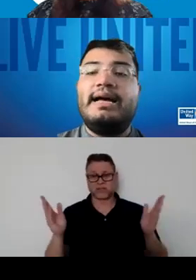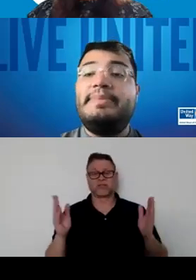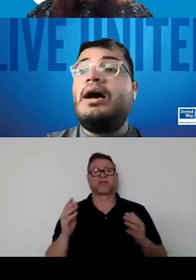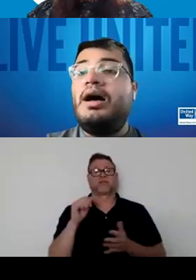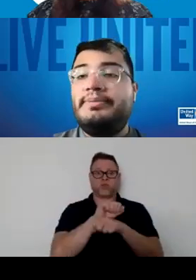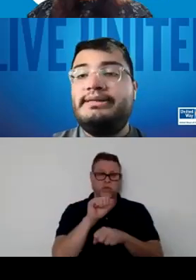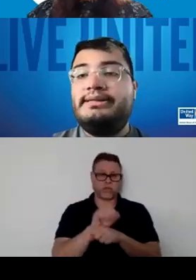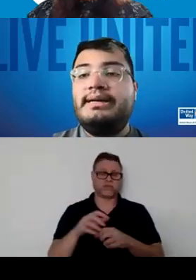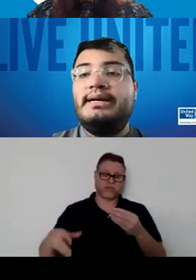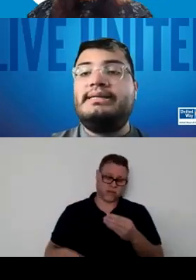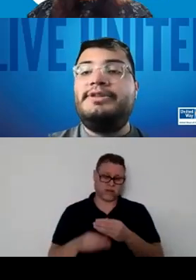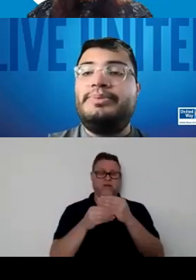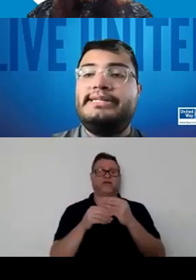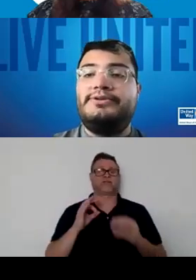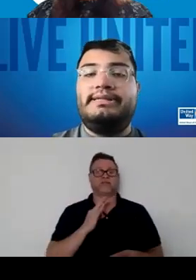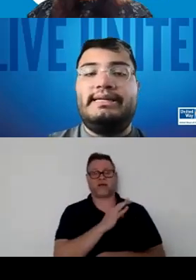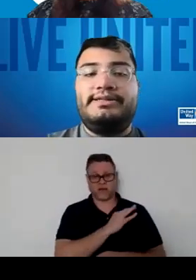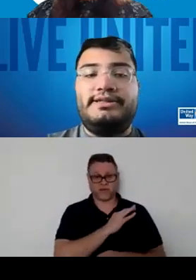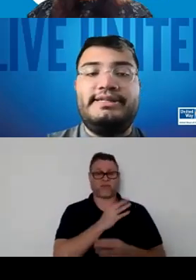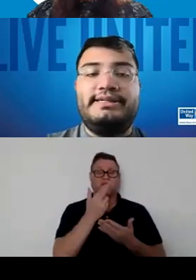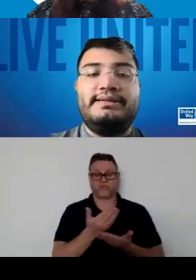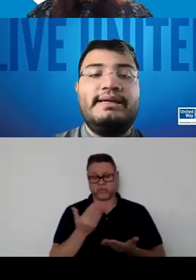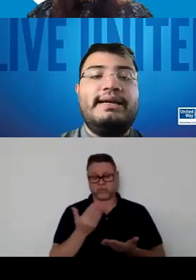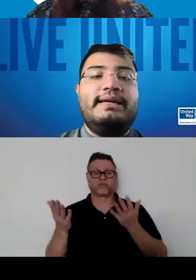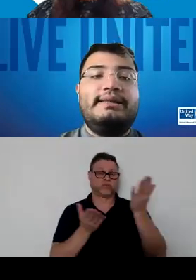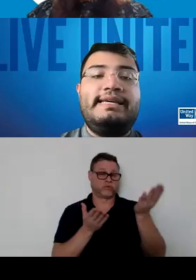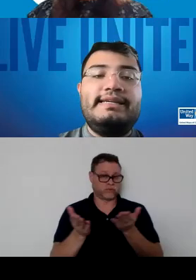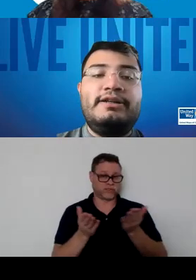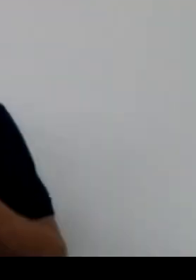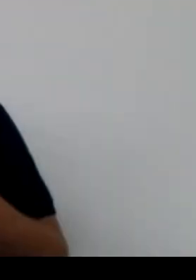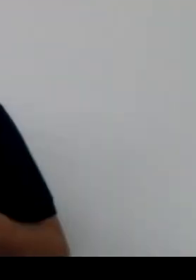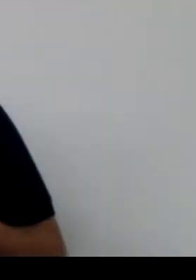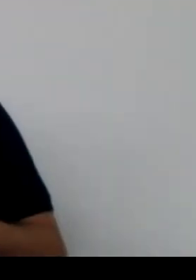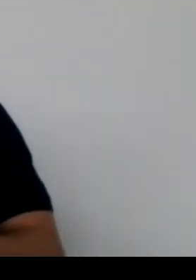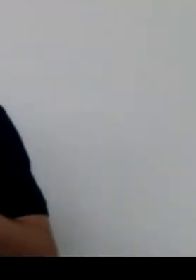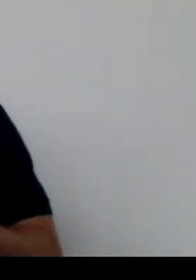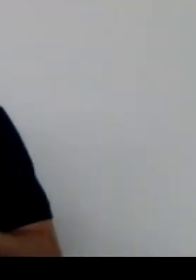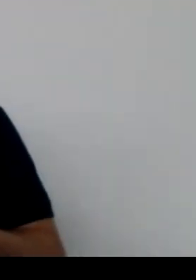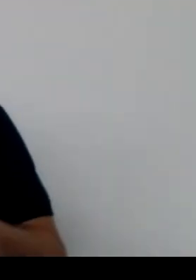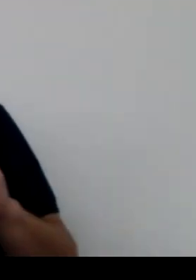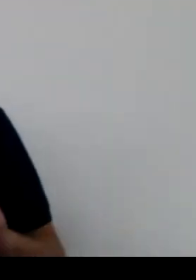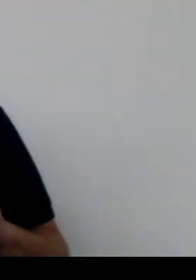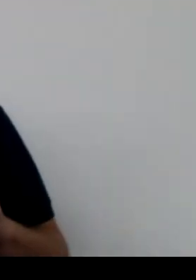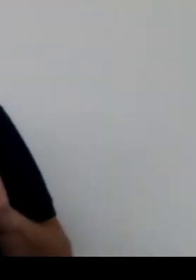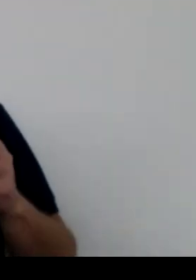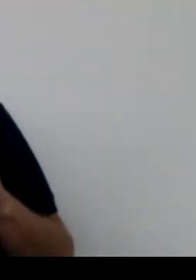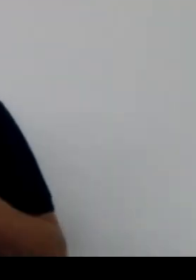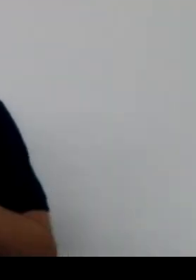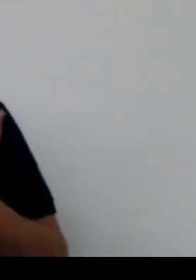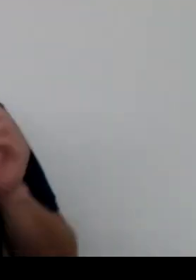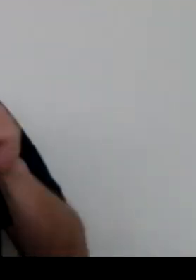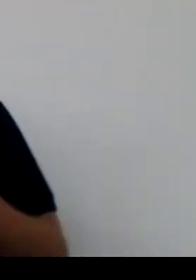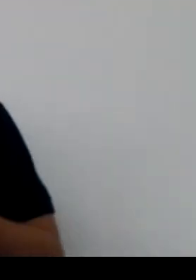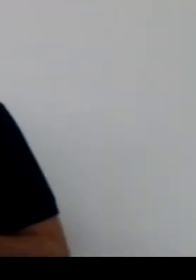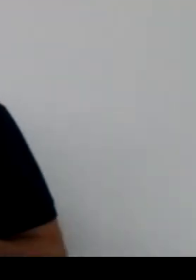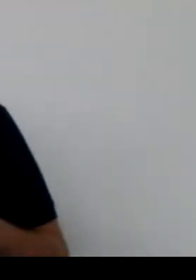staffing and augment some of the resources and services. These include expanding the spaces in which students can learn, as